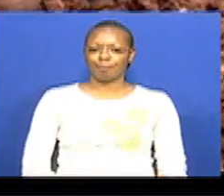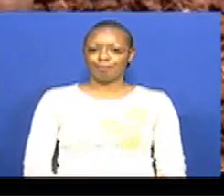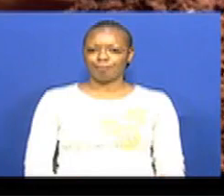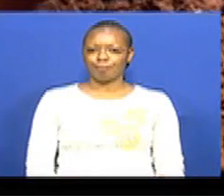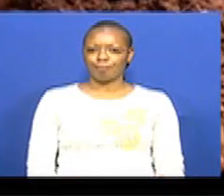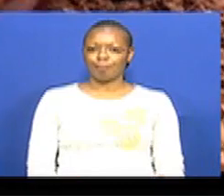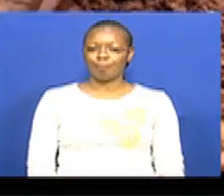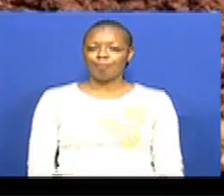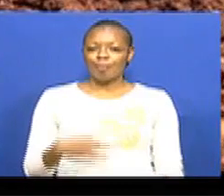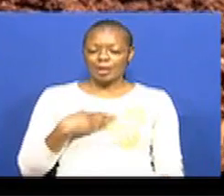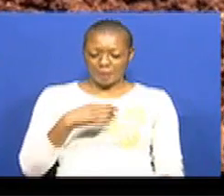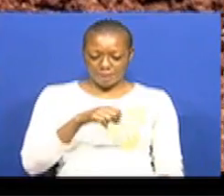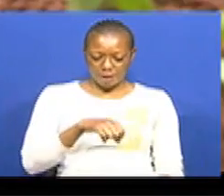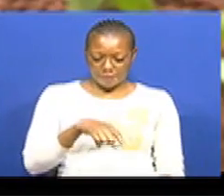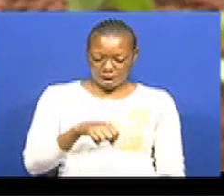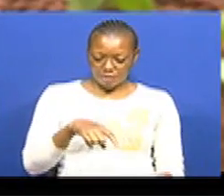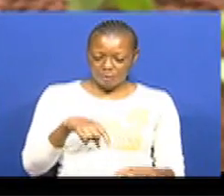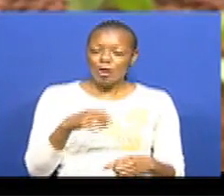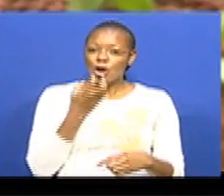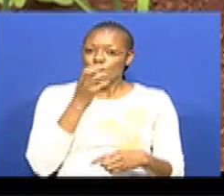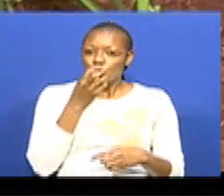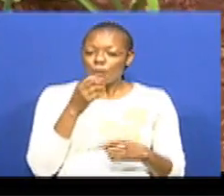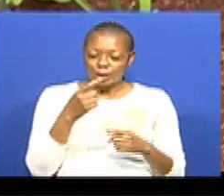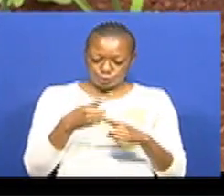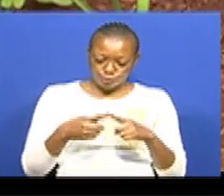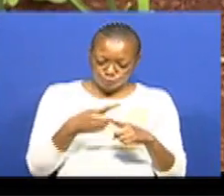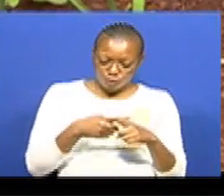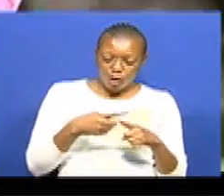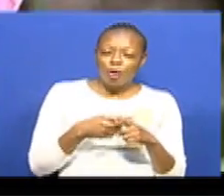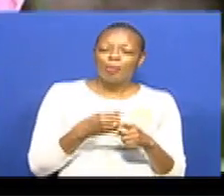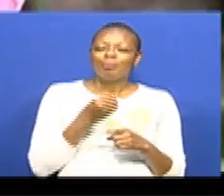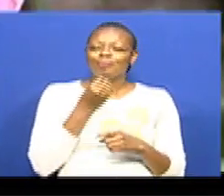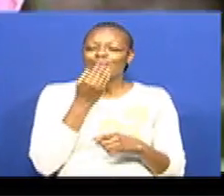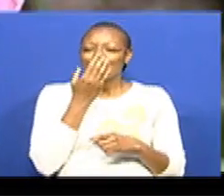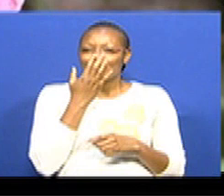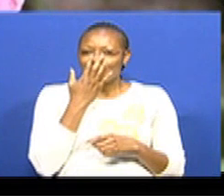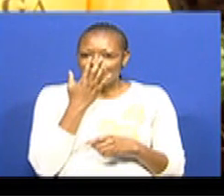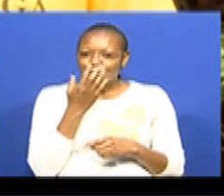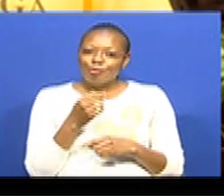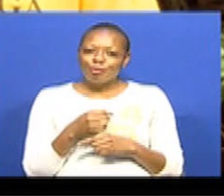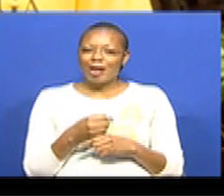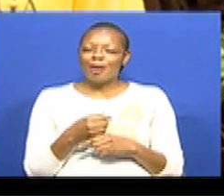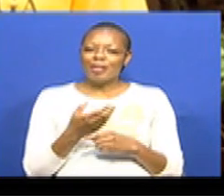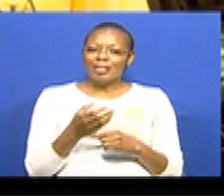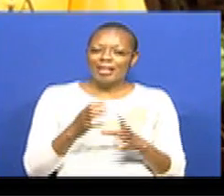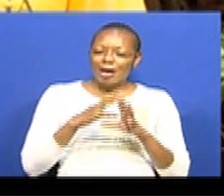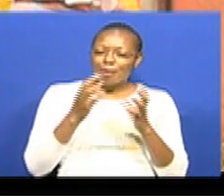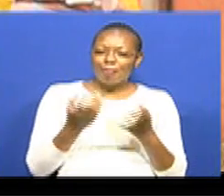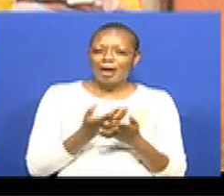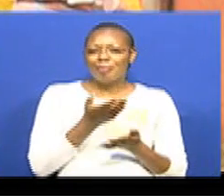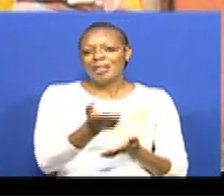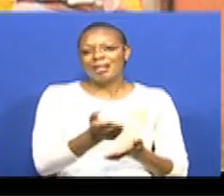to plant. I planted tomatoes, onions, flowers,